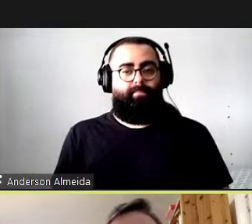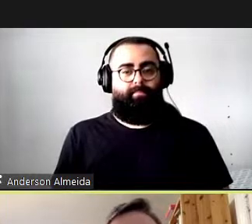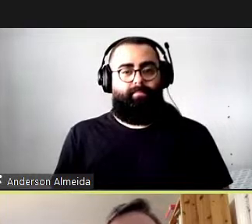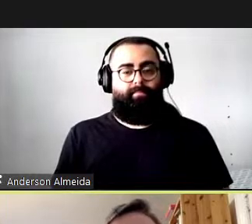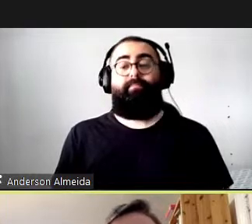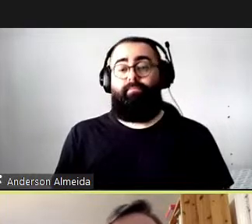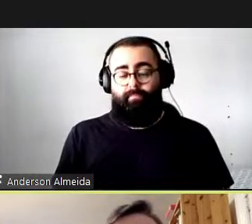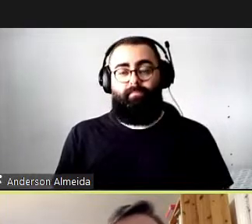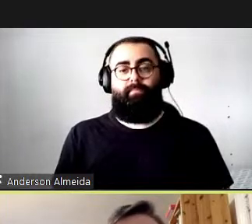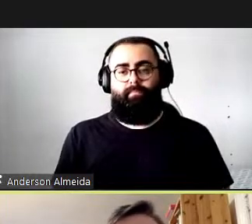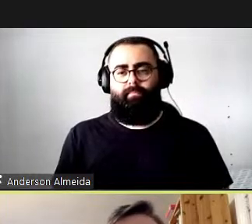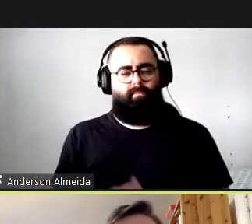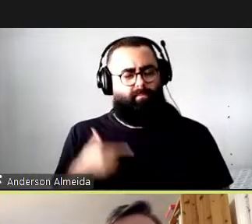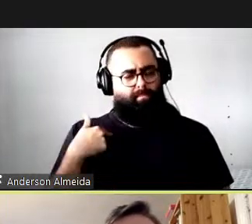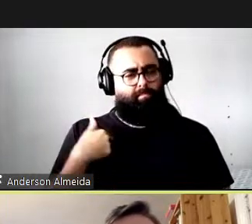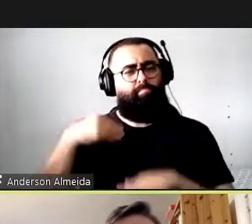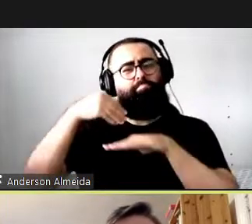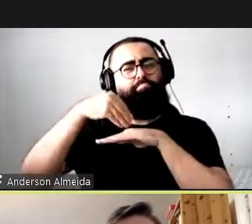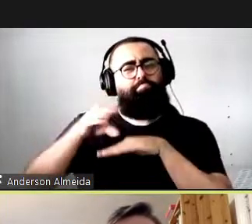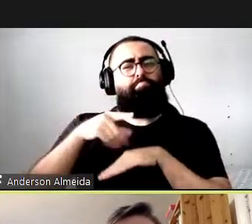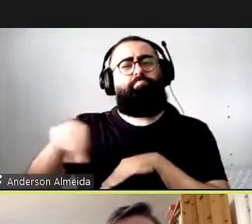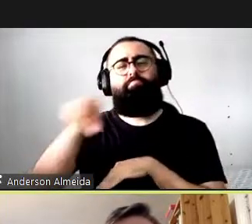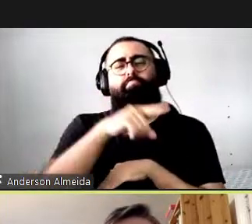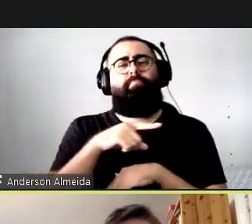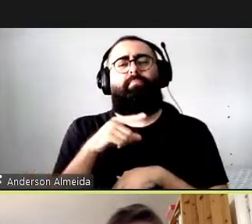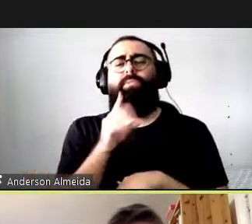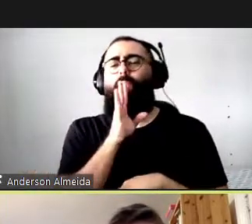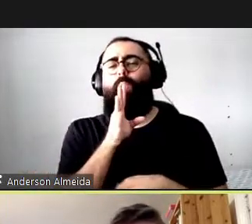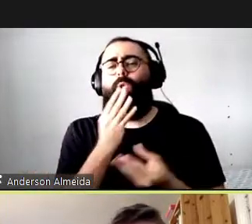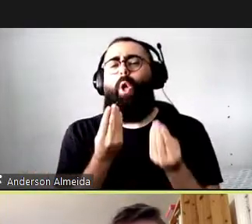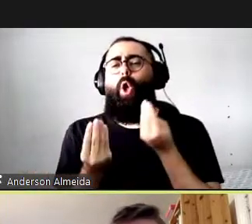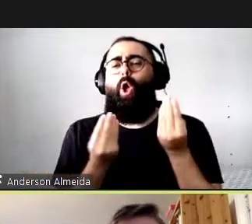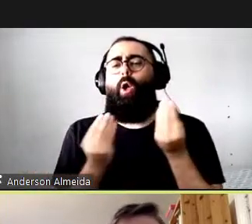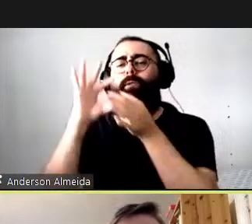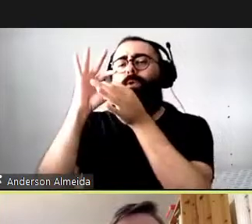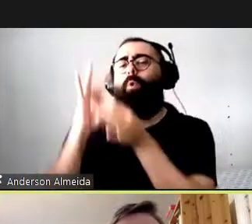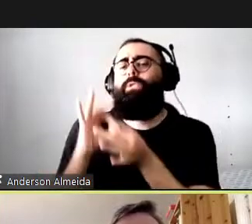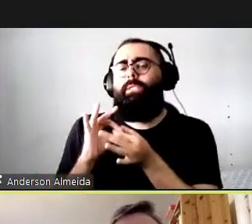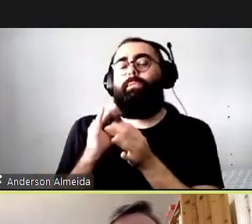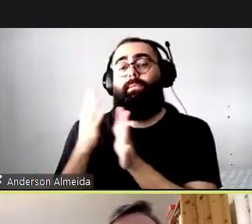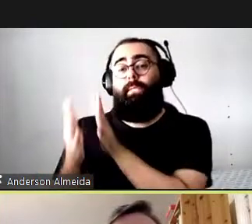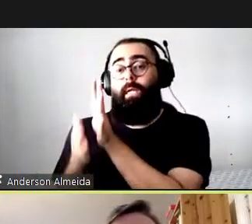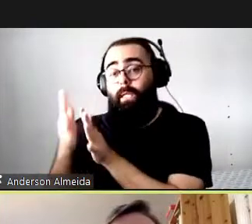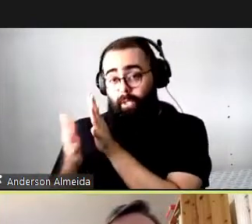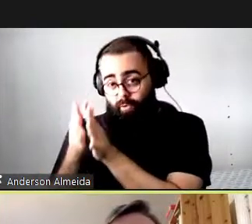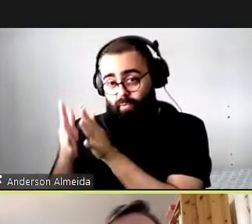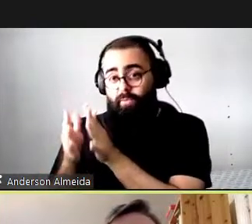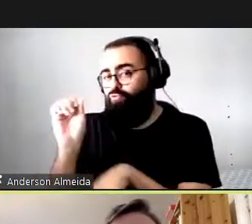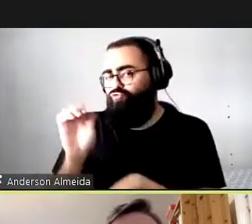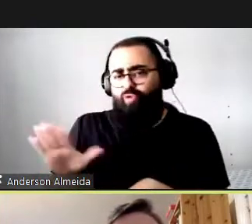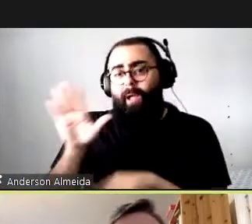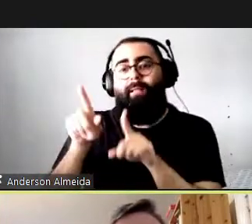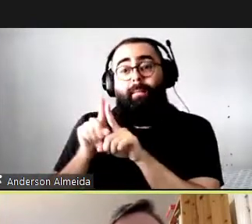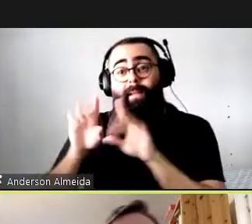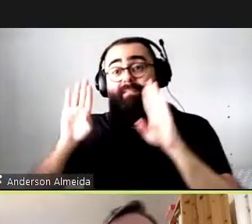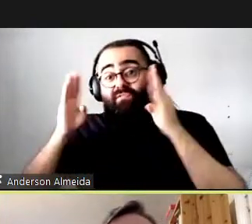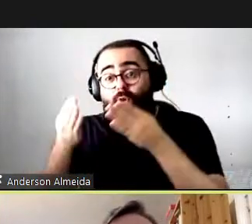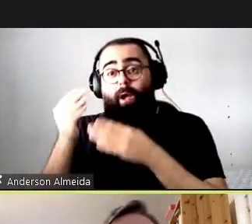So to give you some context about sign language in general and American Sign Language in